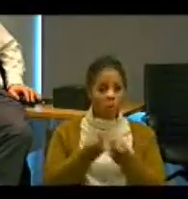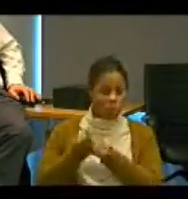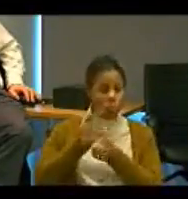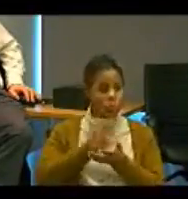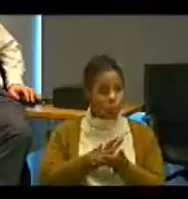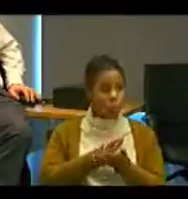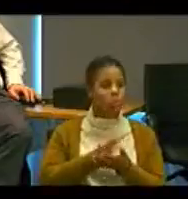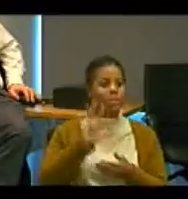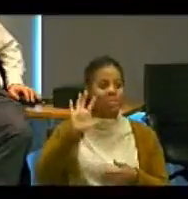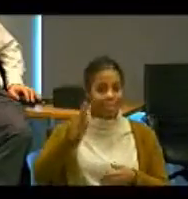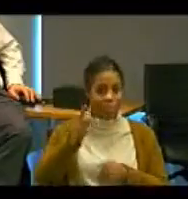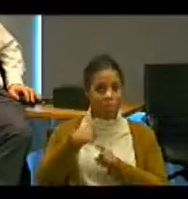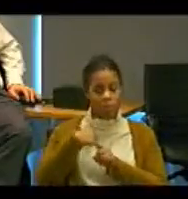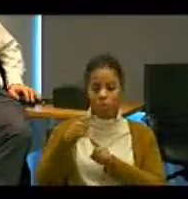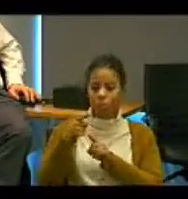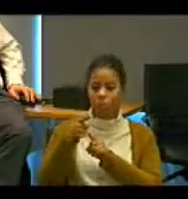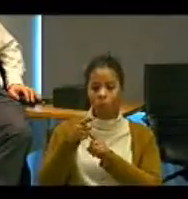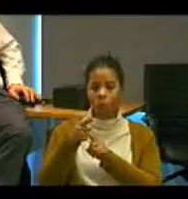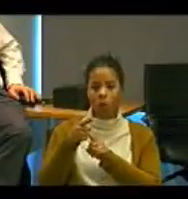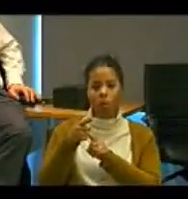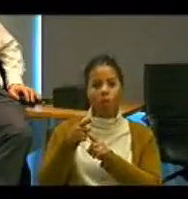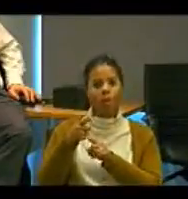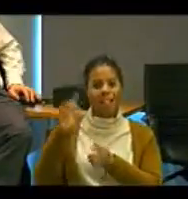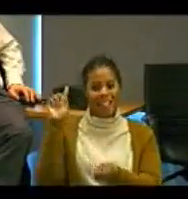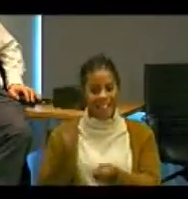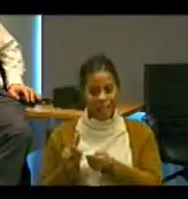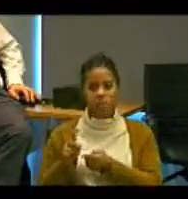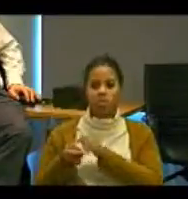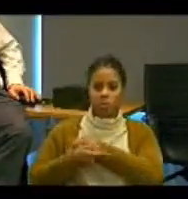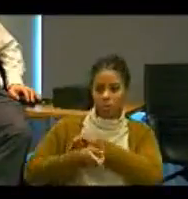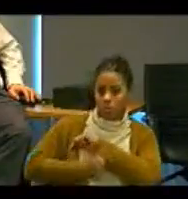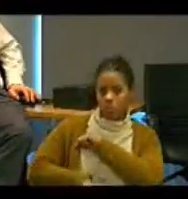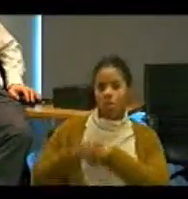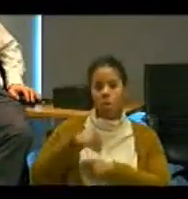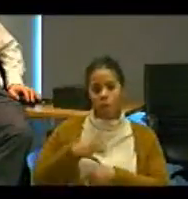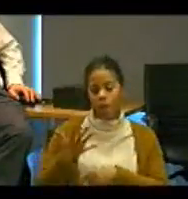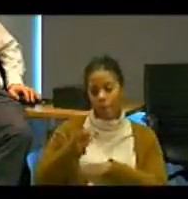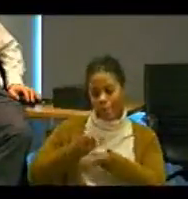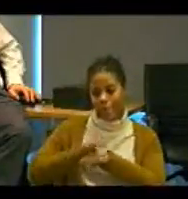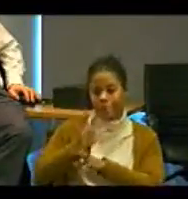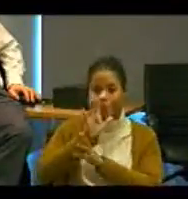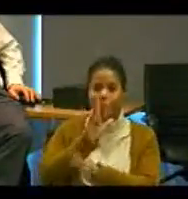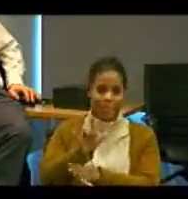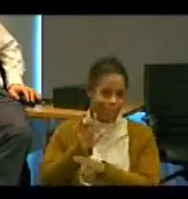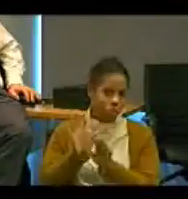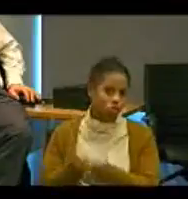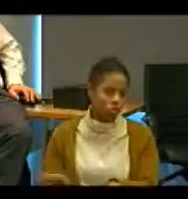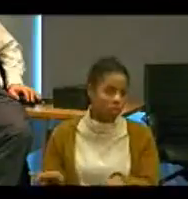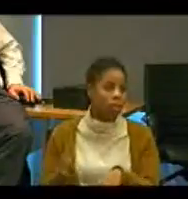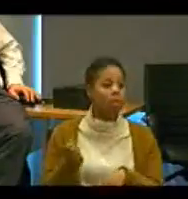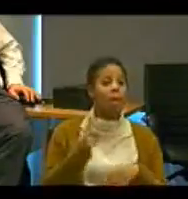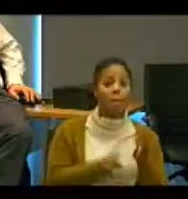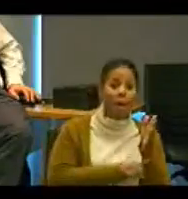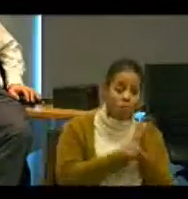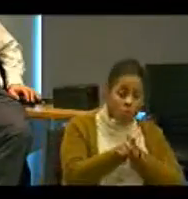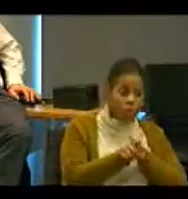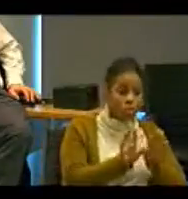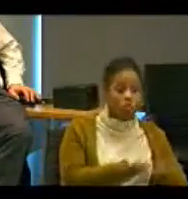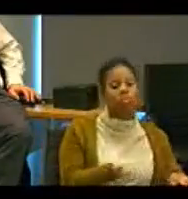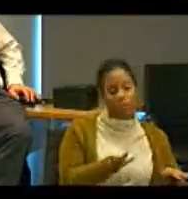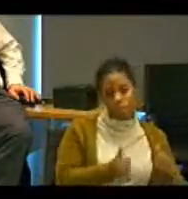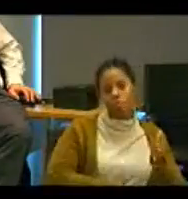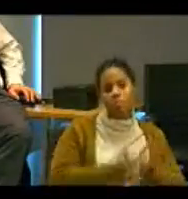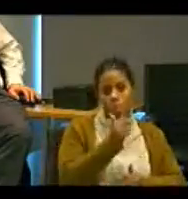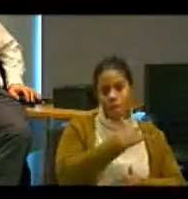identify children who are white or English speaking relative to otherwise similar children who are racial and ethnic minorities. Minority children are more likely to be suspended,